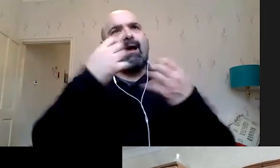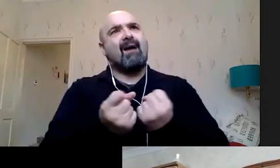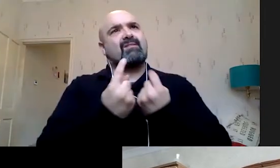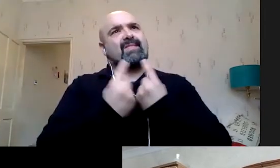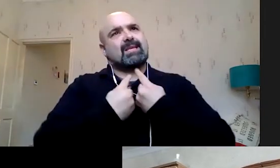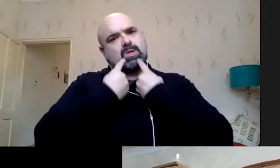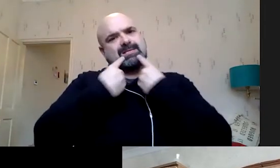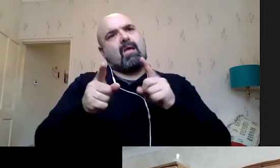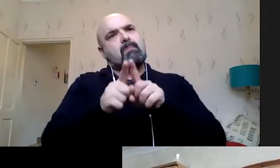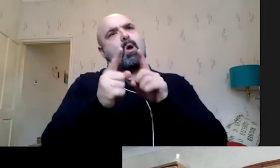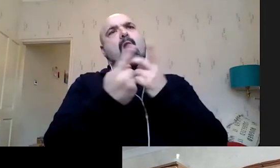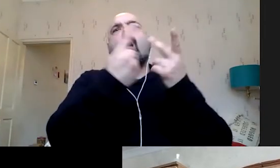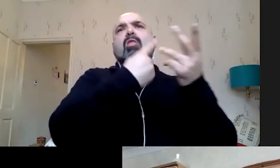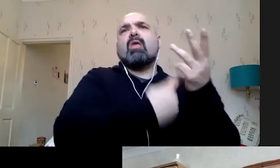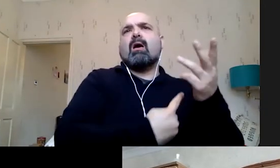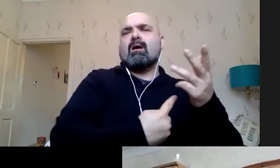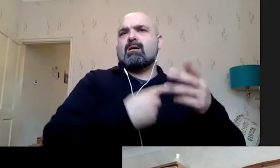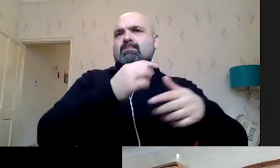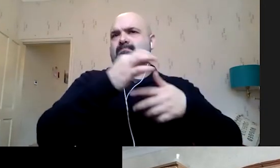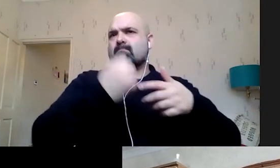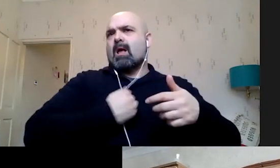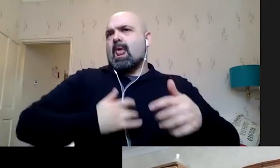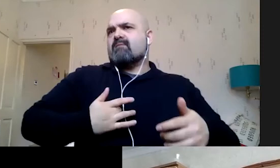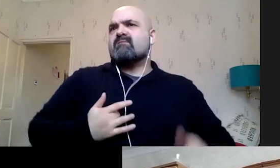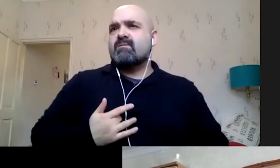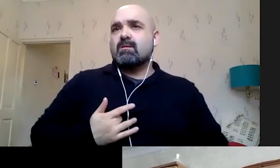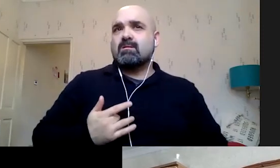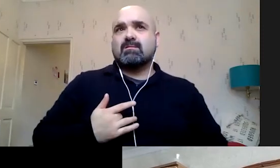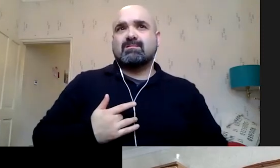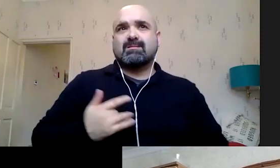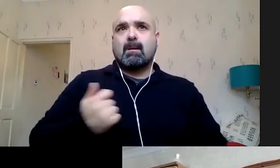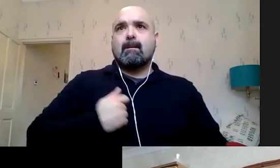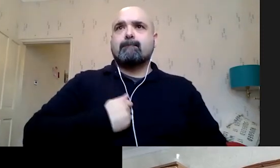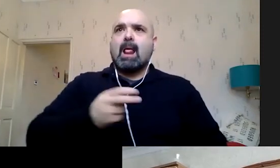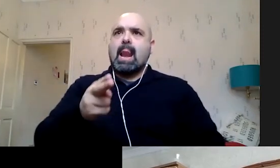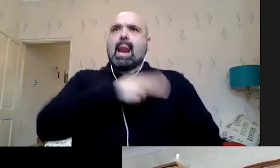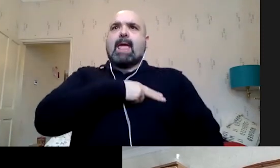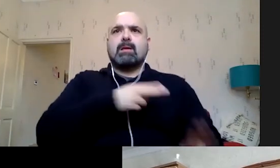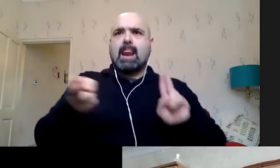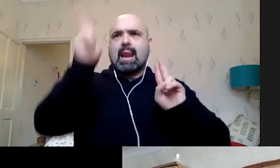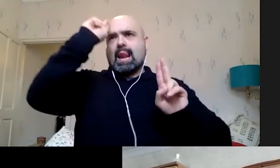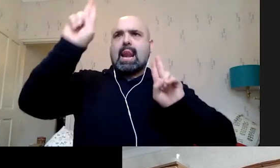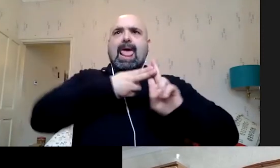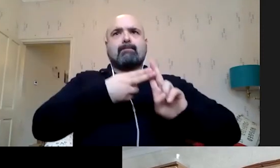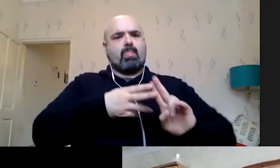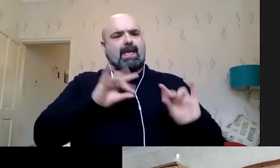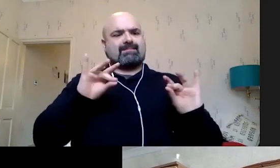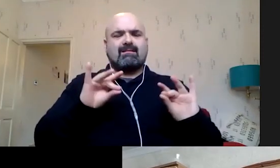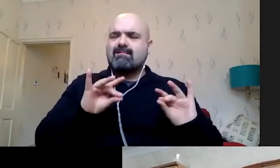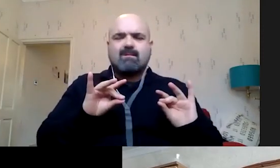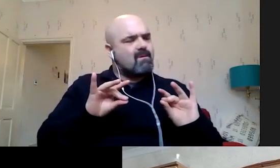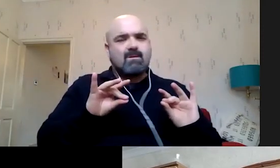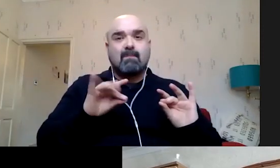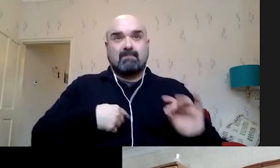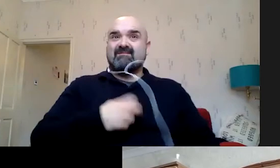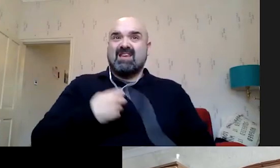about everything else as well, and that you're not just defined in that tiny space. And I think that was one of my fears